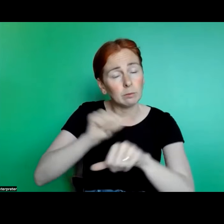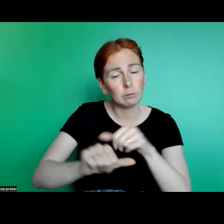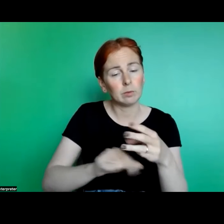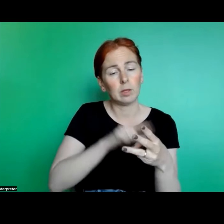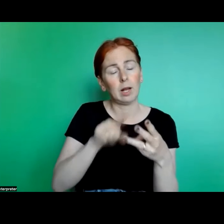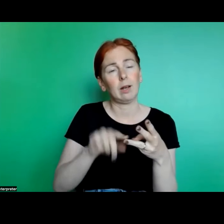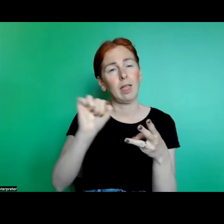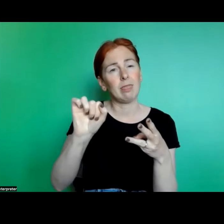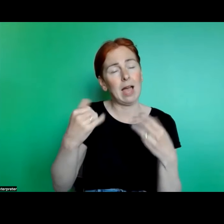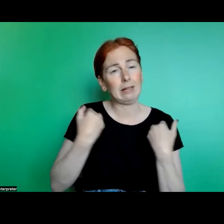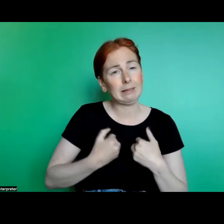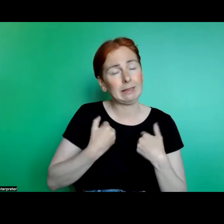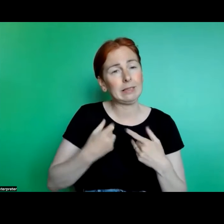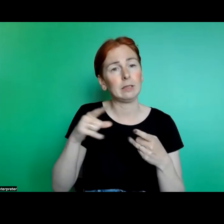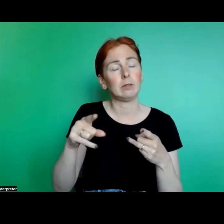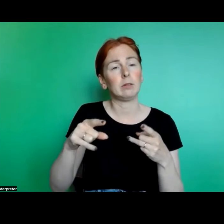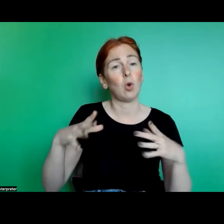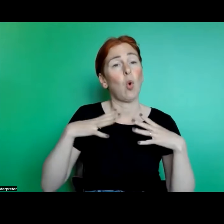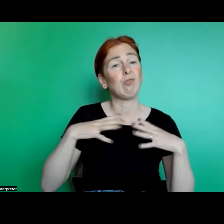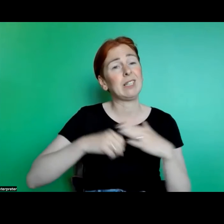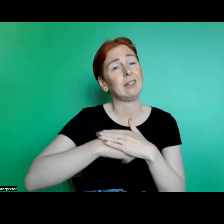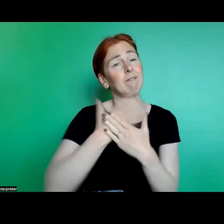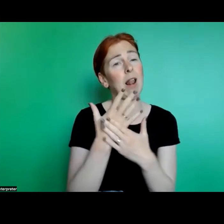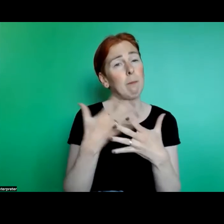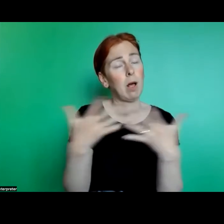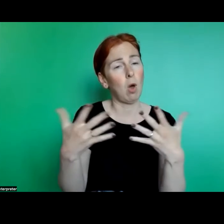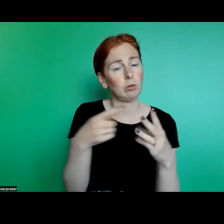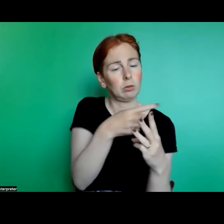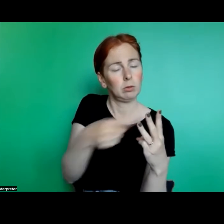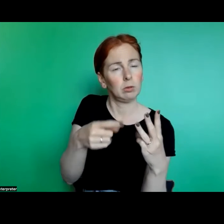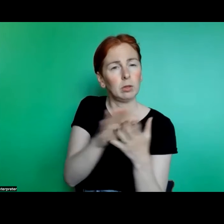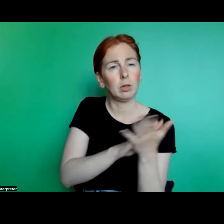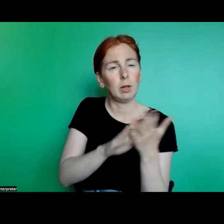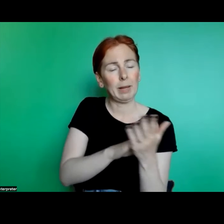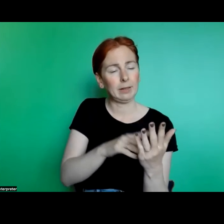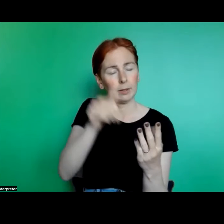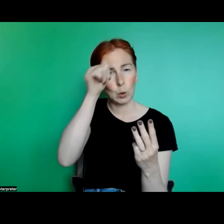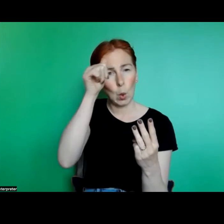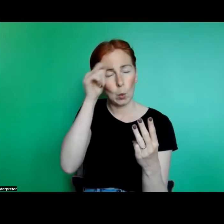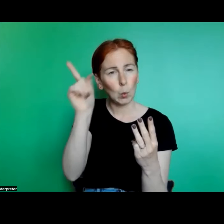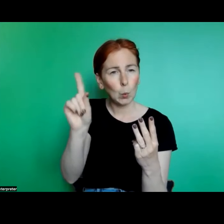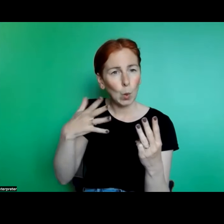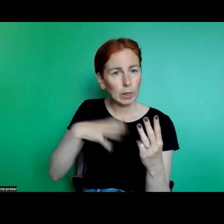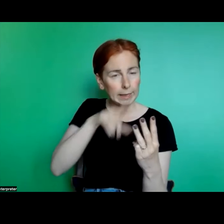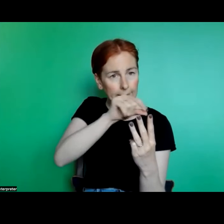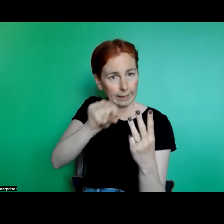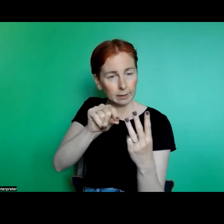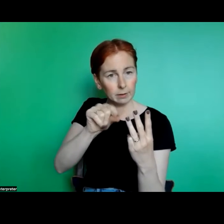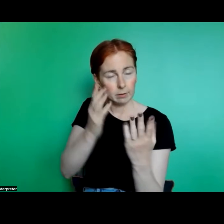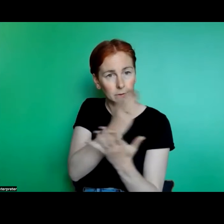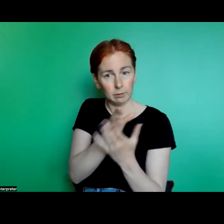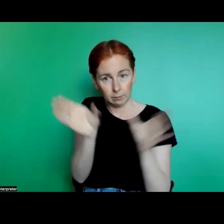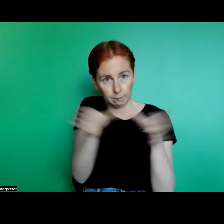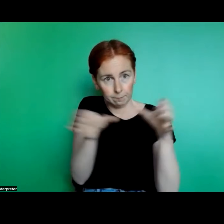idea of a therapeutic window. So in all conditions, or in many conditions,